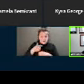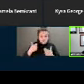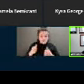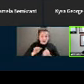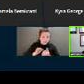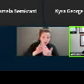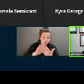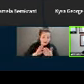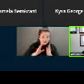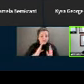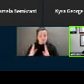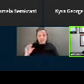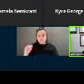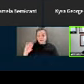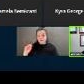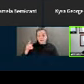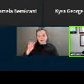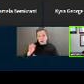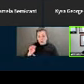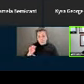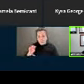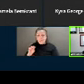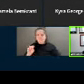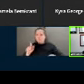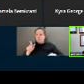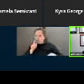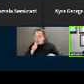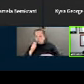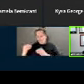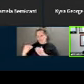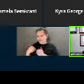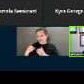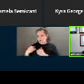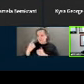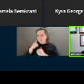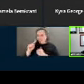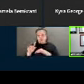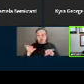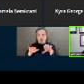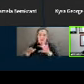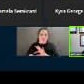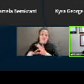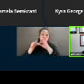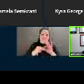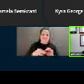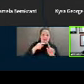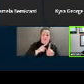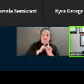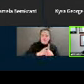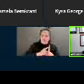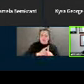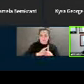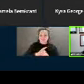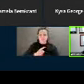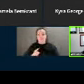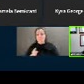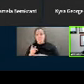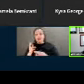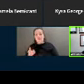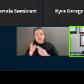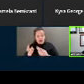the community or the house of worship is responsible for those actions. And then ultimately in the recommended actions